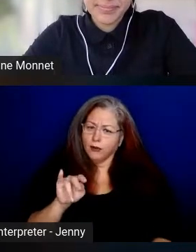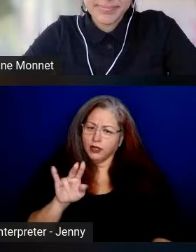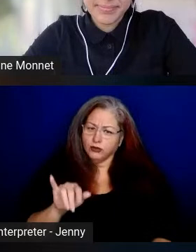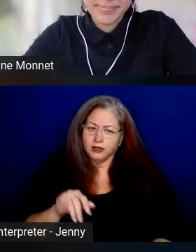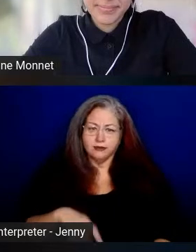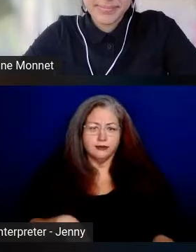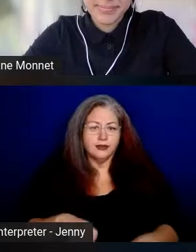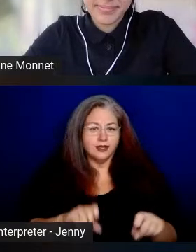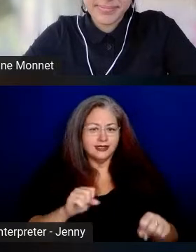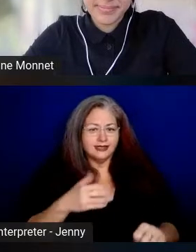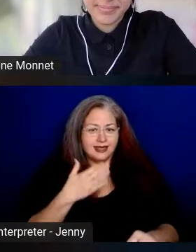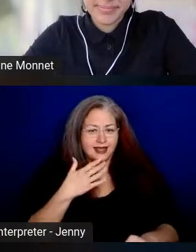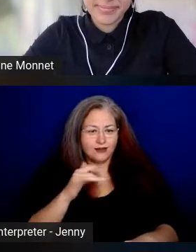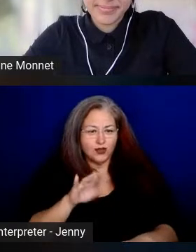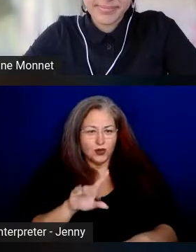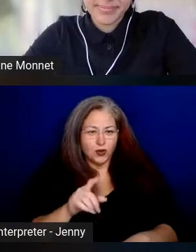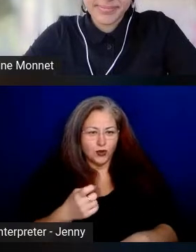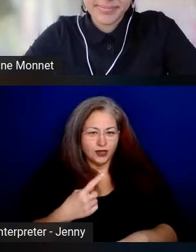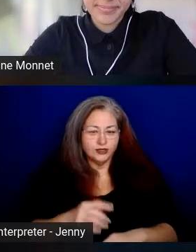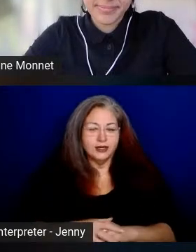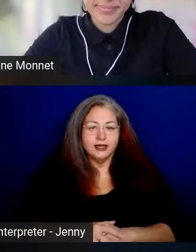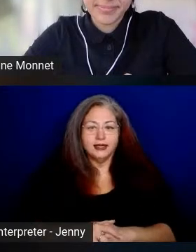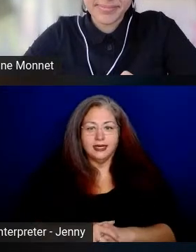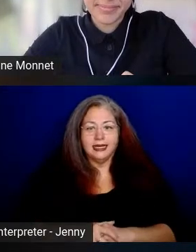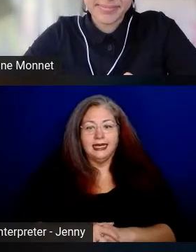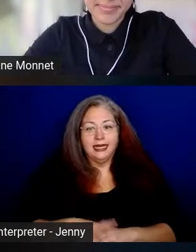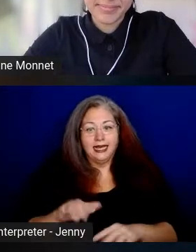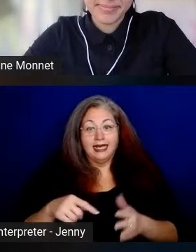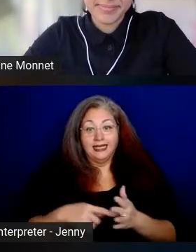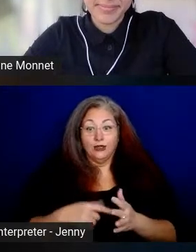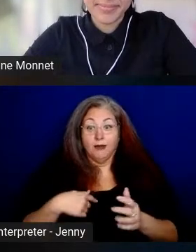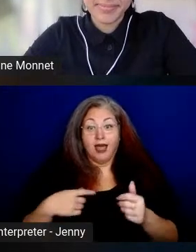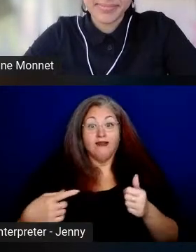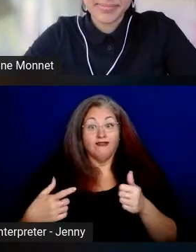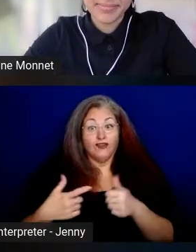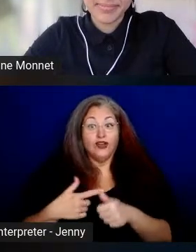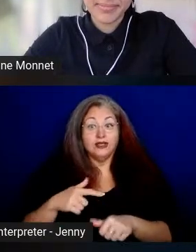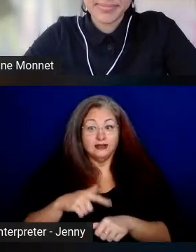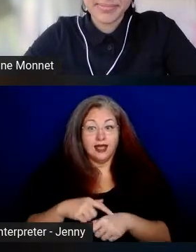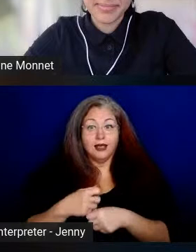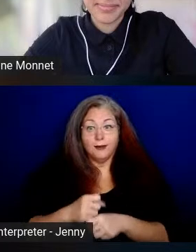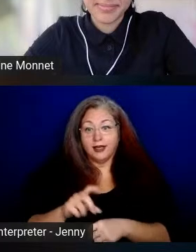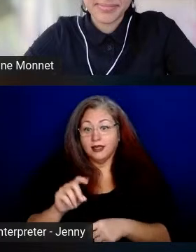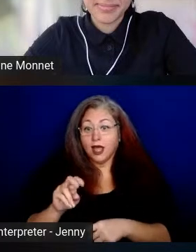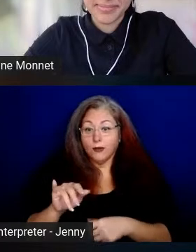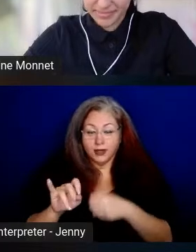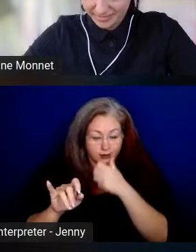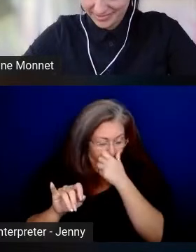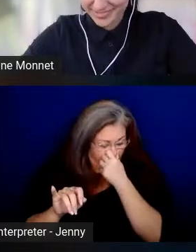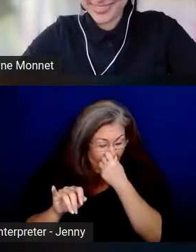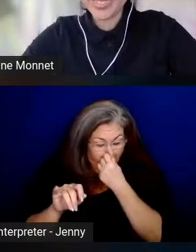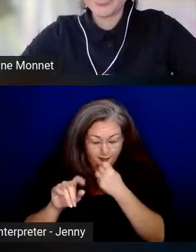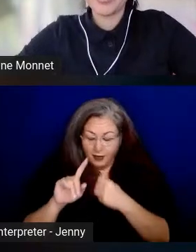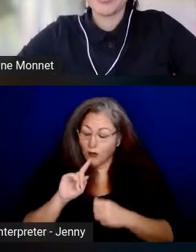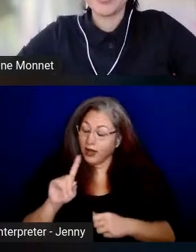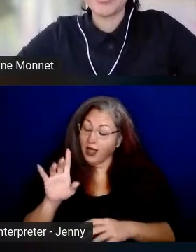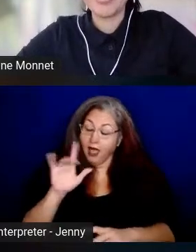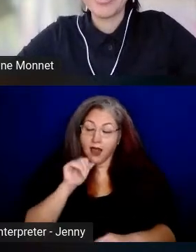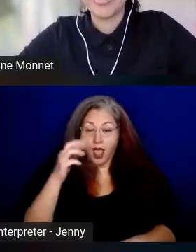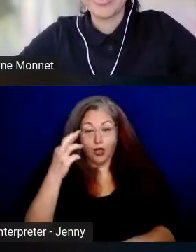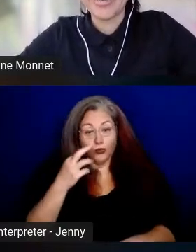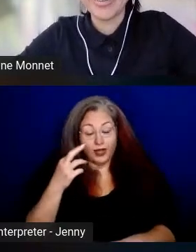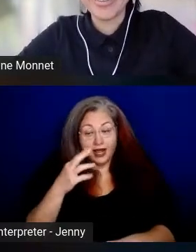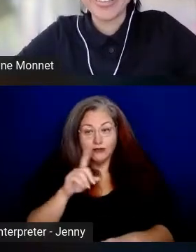Miigwech, thanks for that question. This was my first documentary, and I had no idea how difficult they